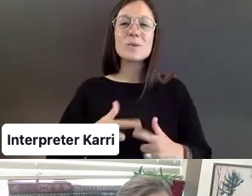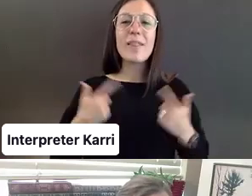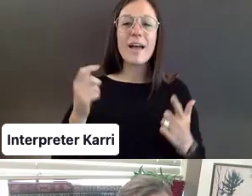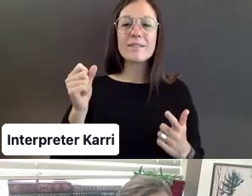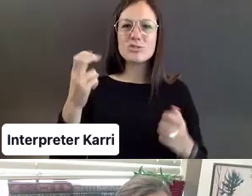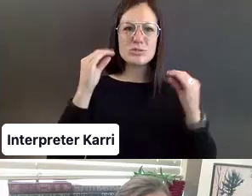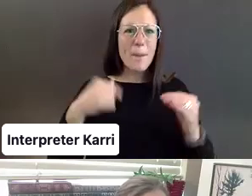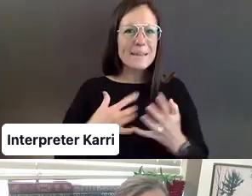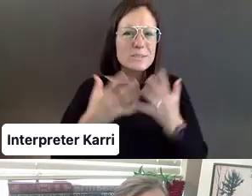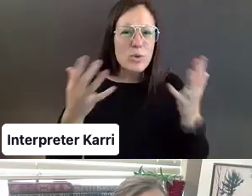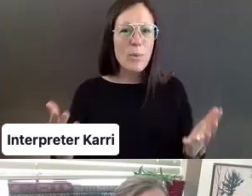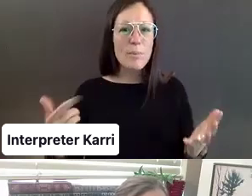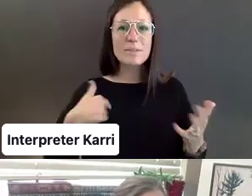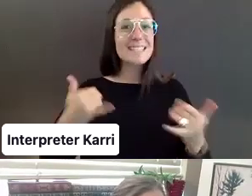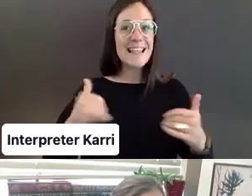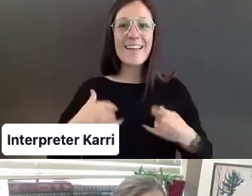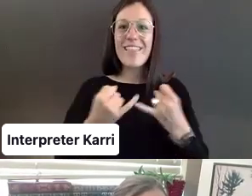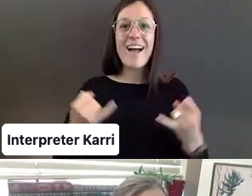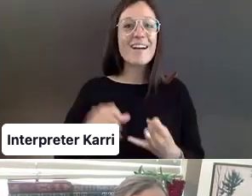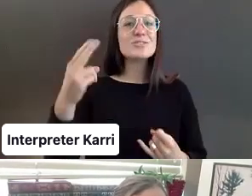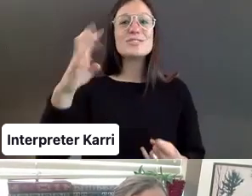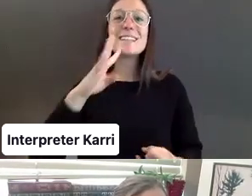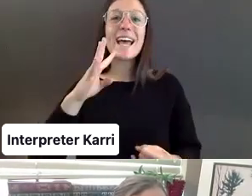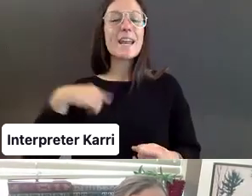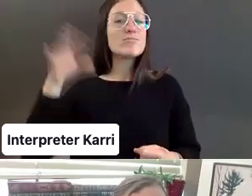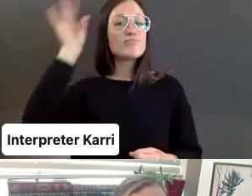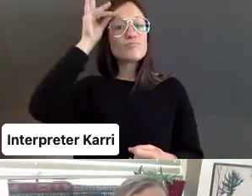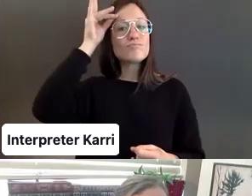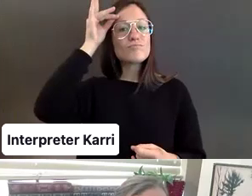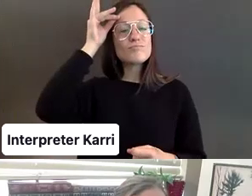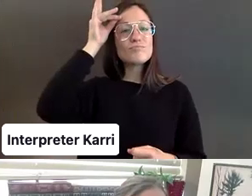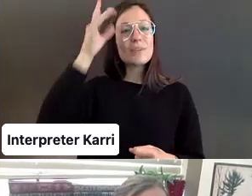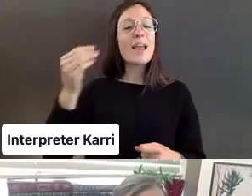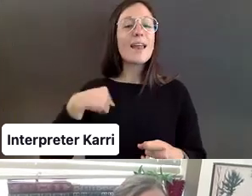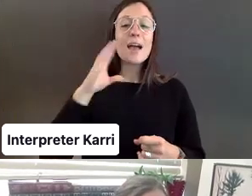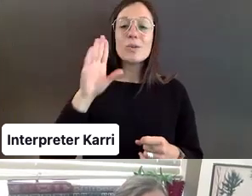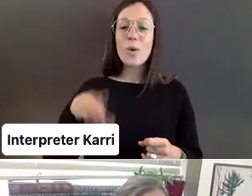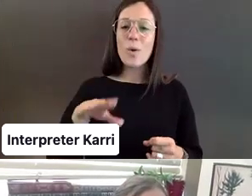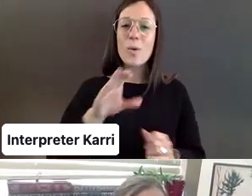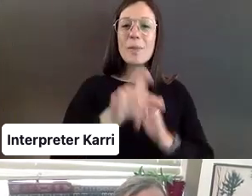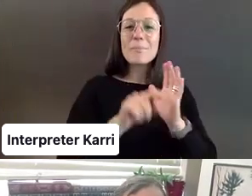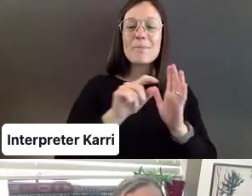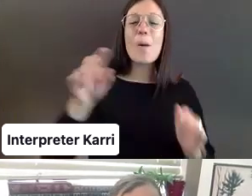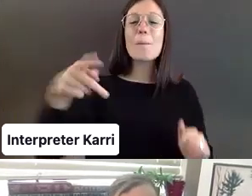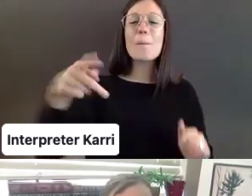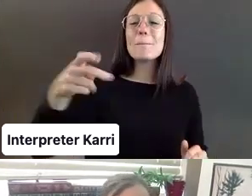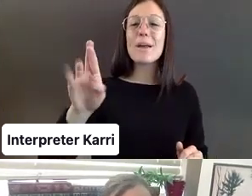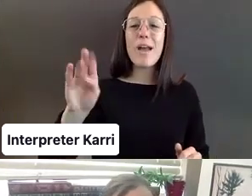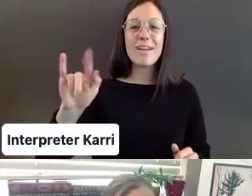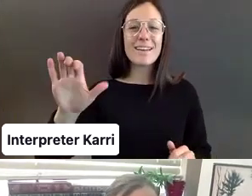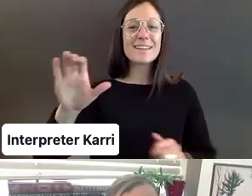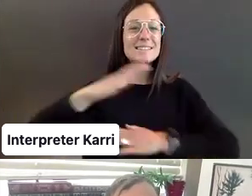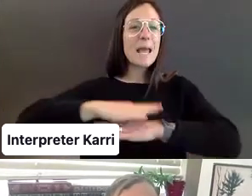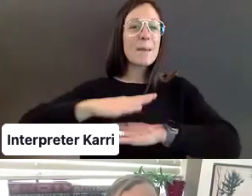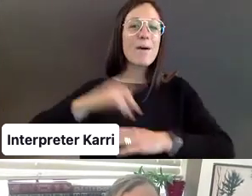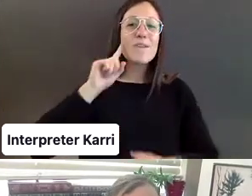much. Like I still have lines that she said in my head, and I know the periodic table for gold.